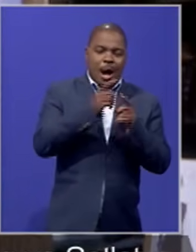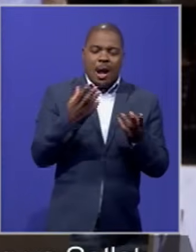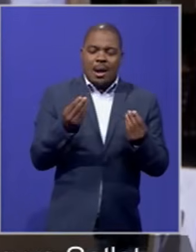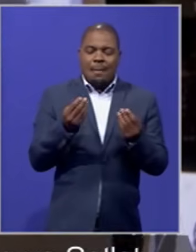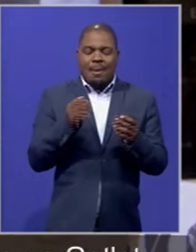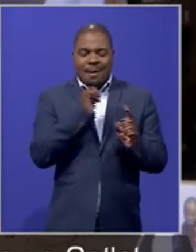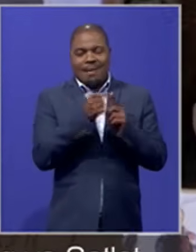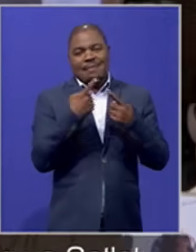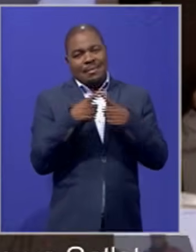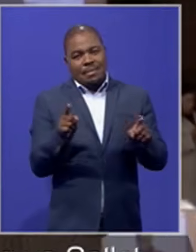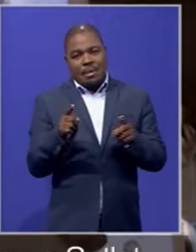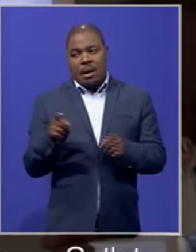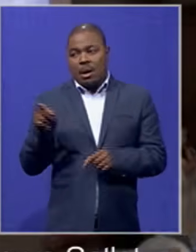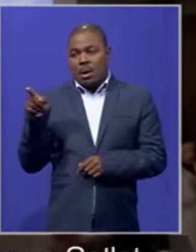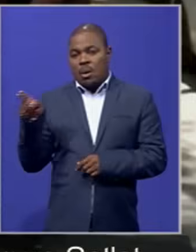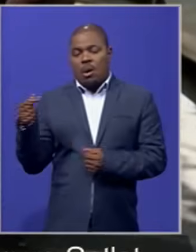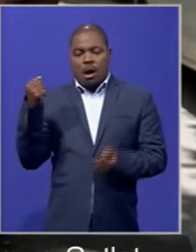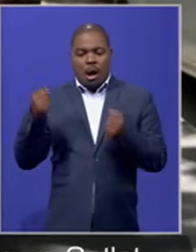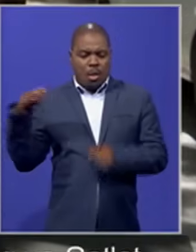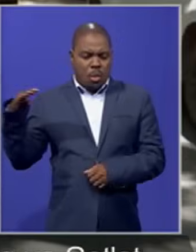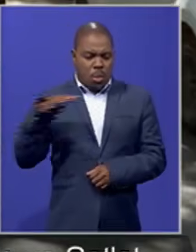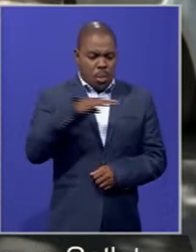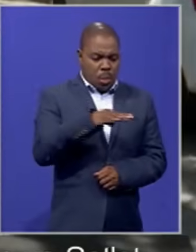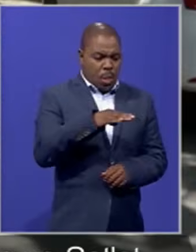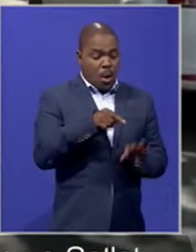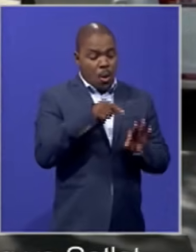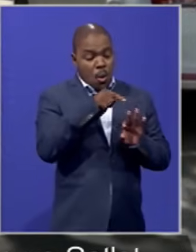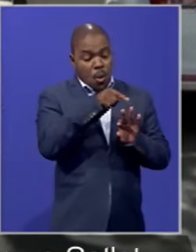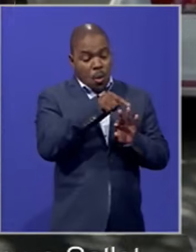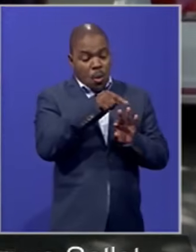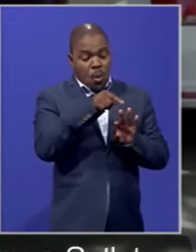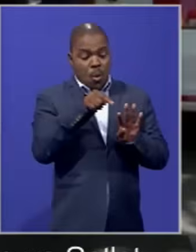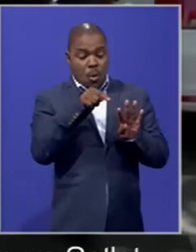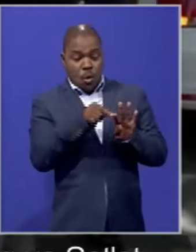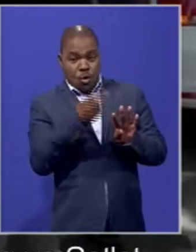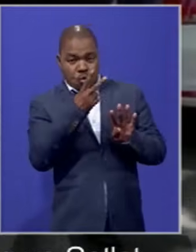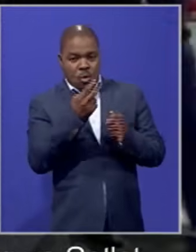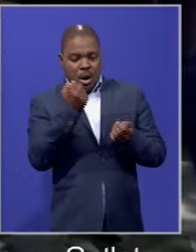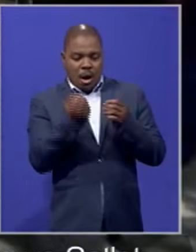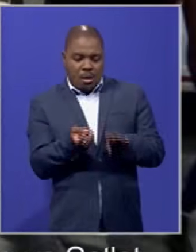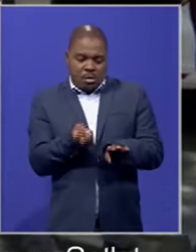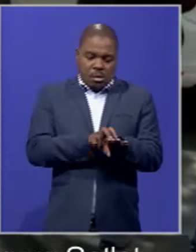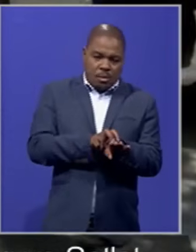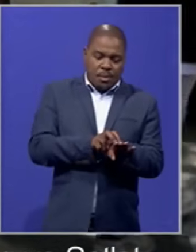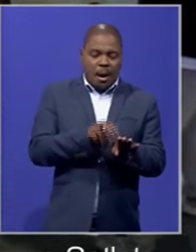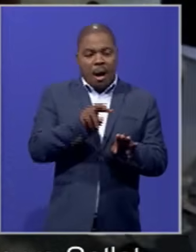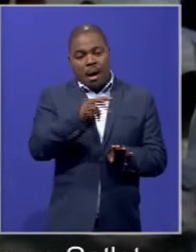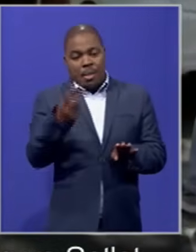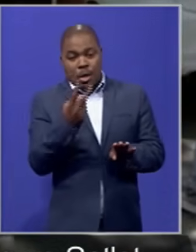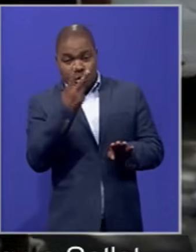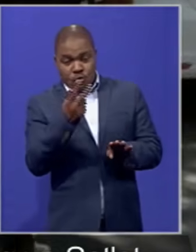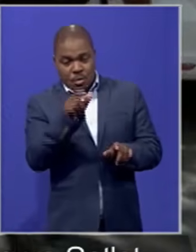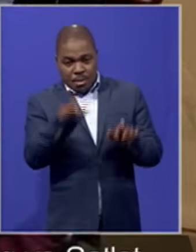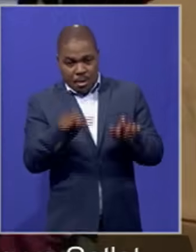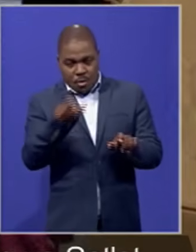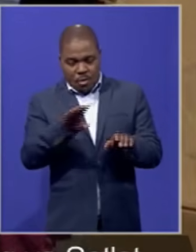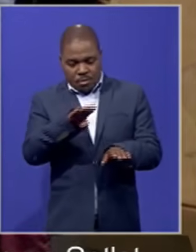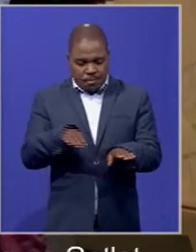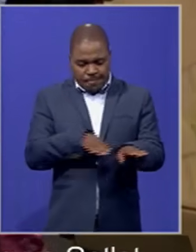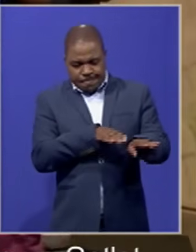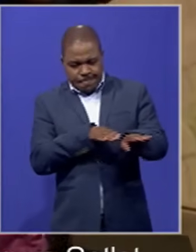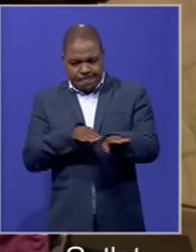ge sefatanaga sa Mphela se goroga. Mphela le mogononelwa wa bone ba tsene ka sefatanageng mola ba bangwe ba babedi ba ile ba